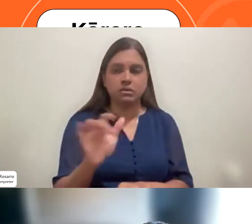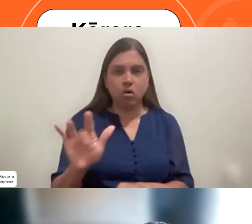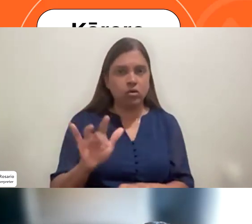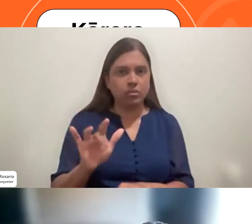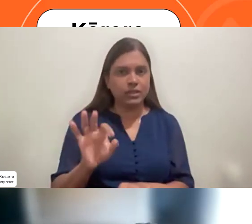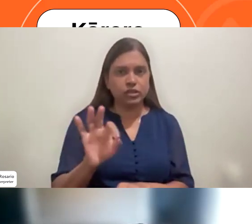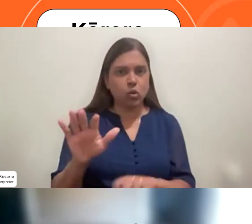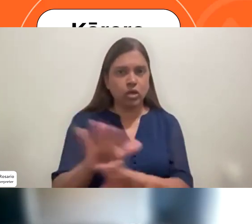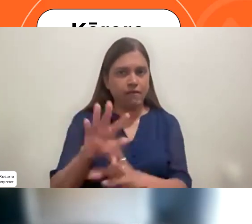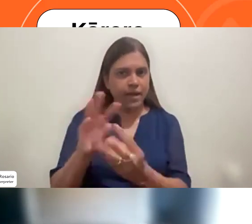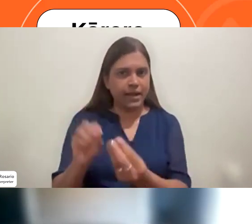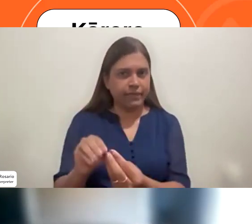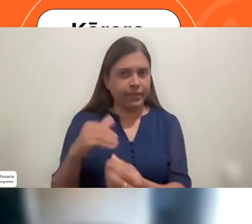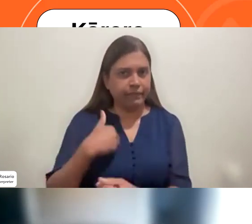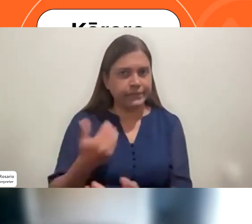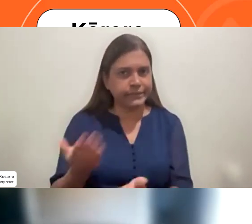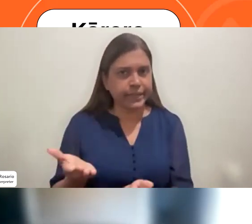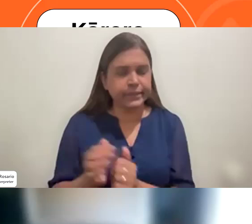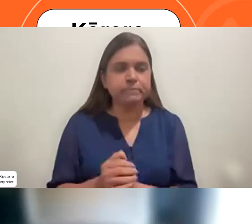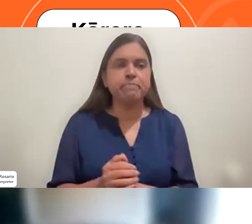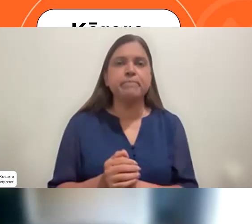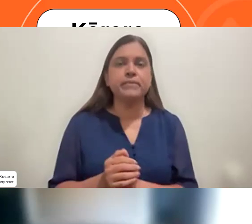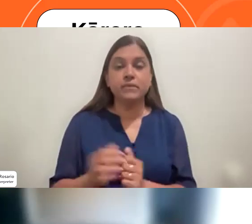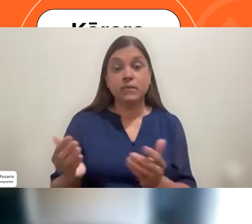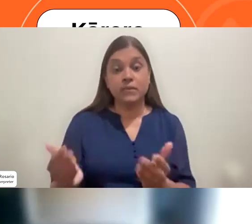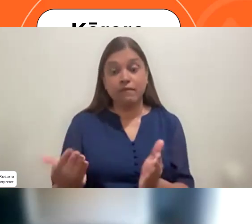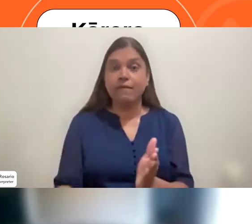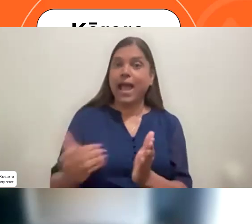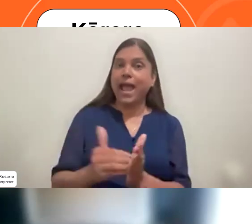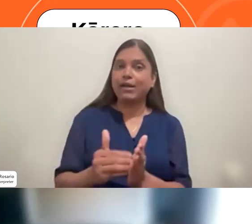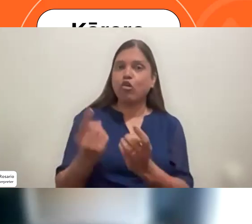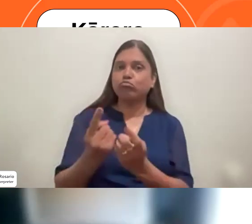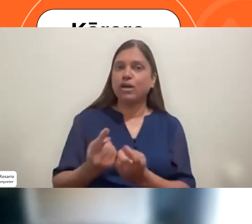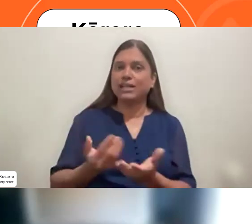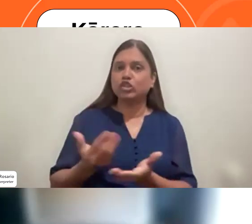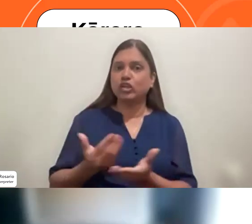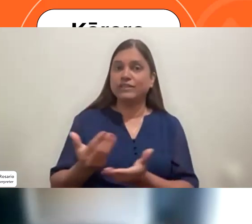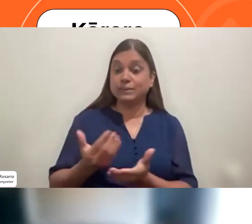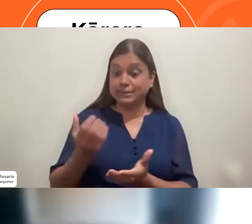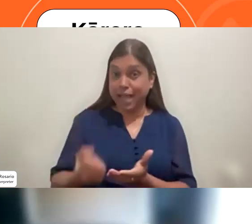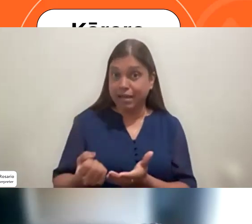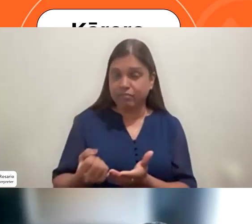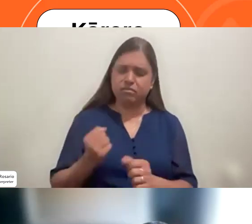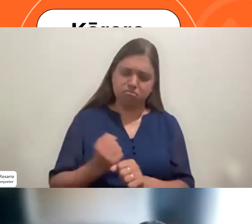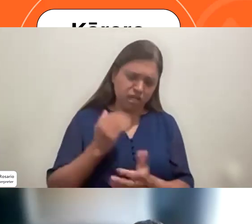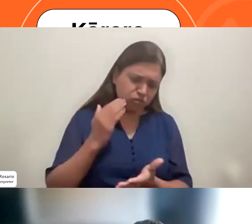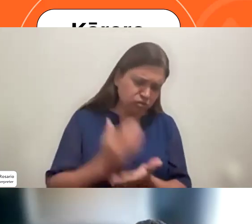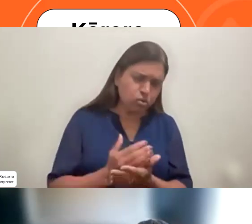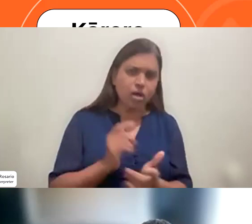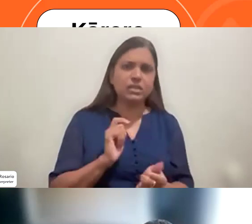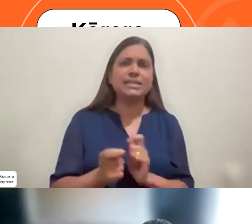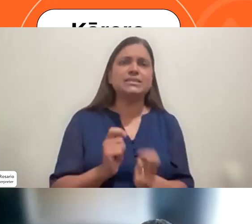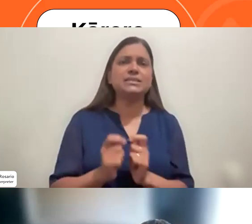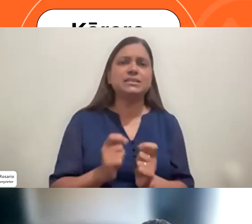needed. Challenge any add-on products or services that claim that they will make your products or services fully accessible.